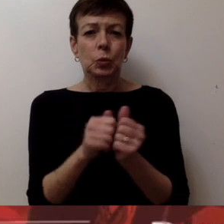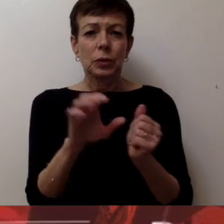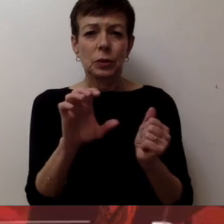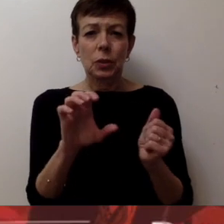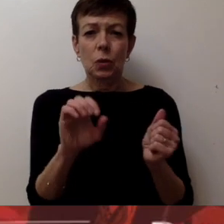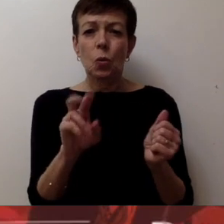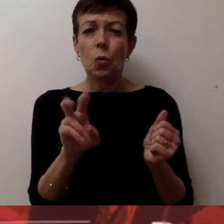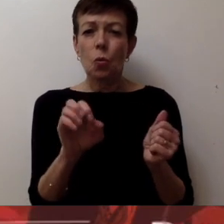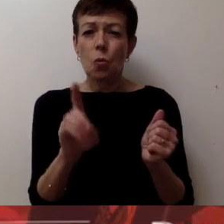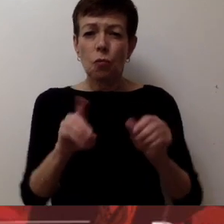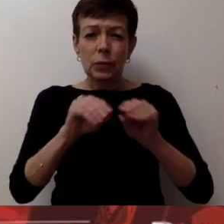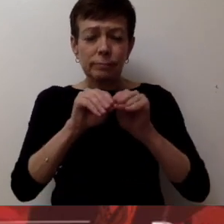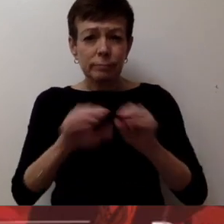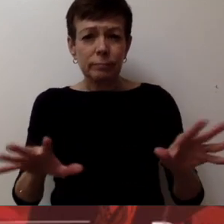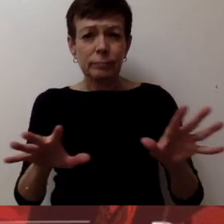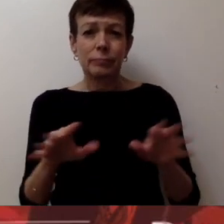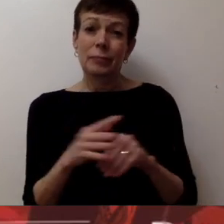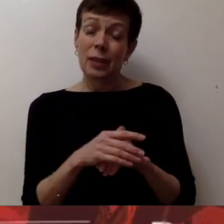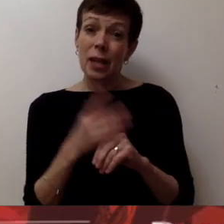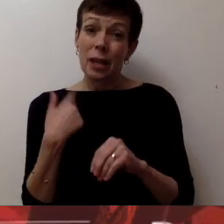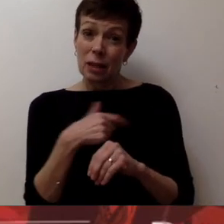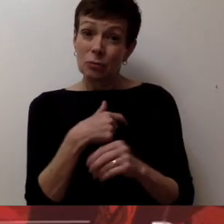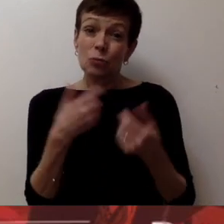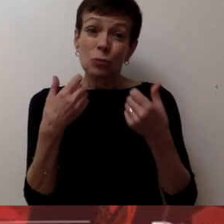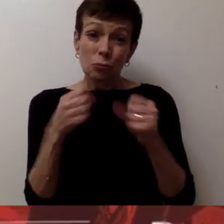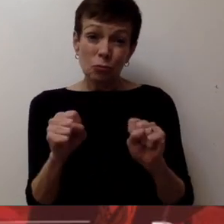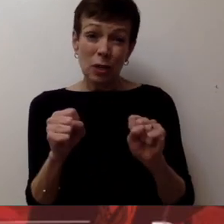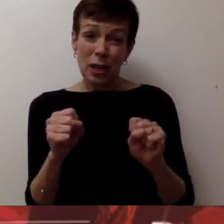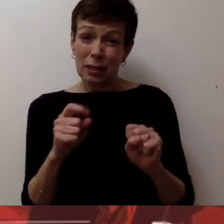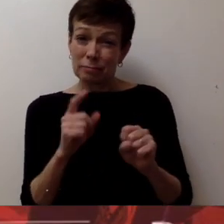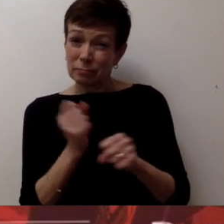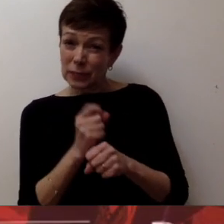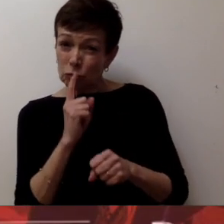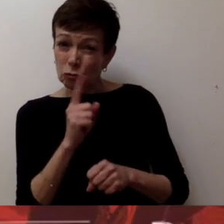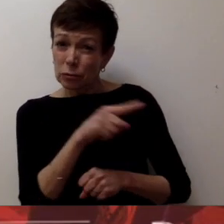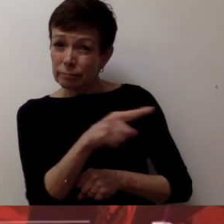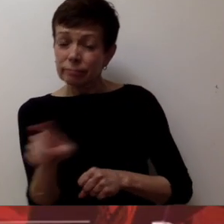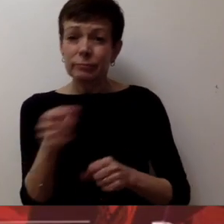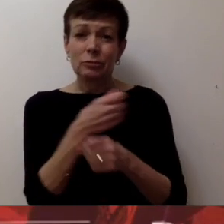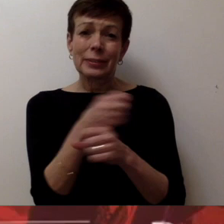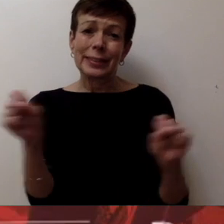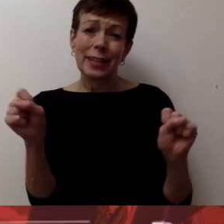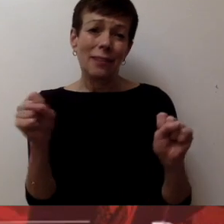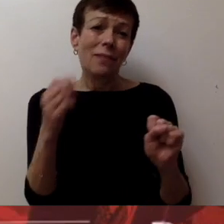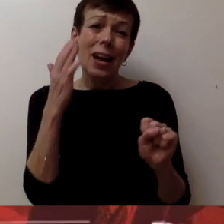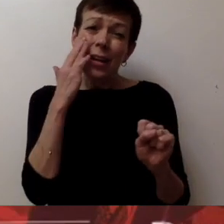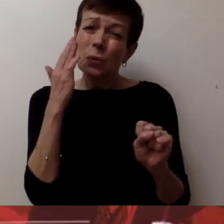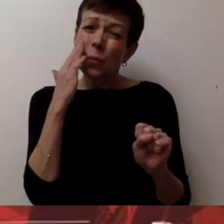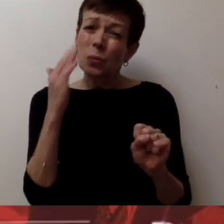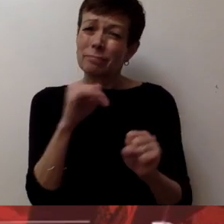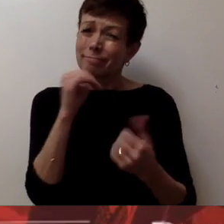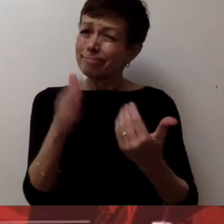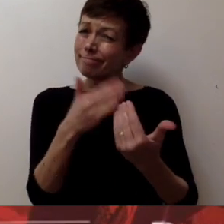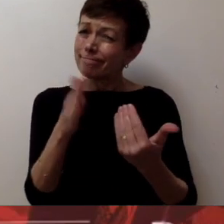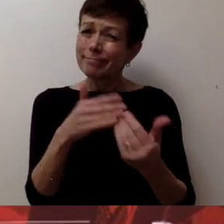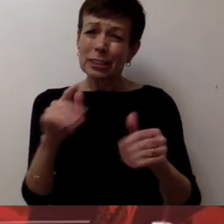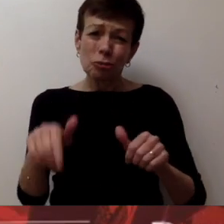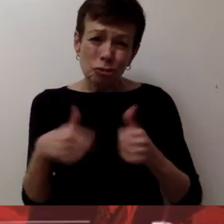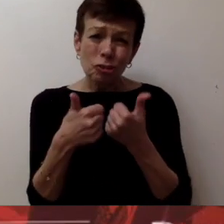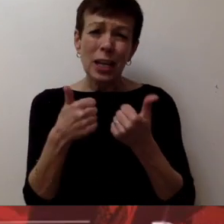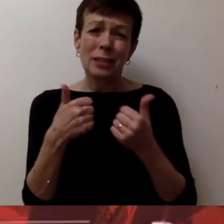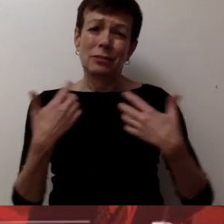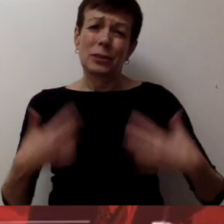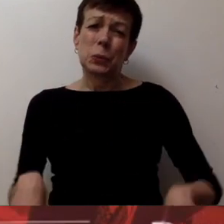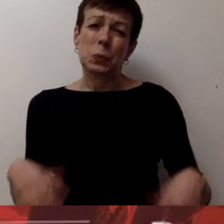of all Red Deerians is upheld during this challenging and highly uncertain time. As you may also